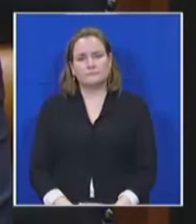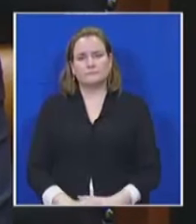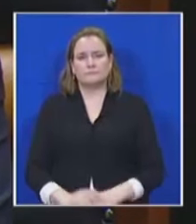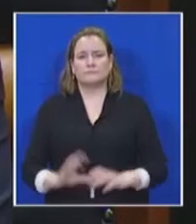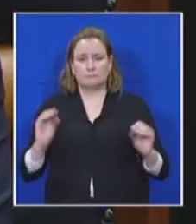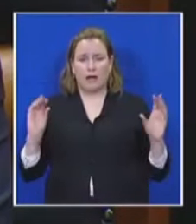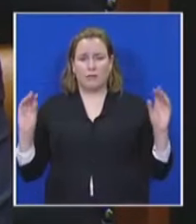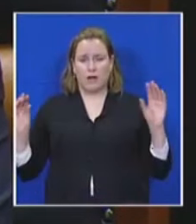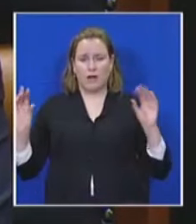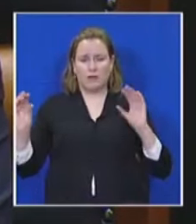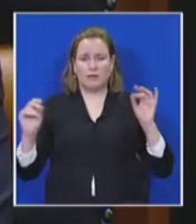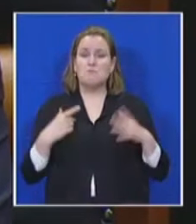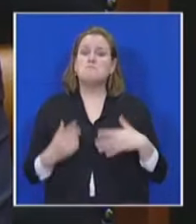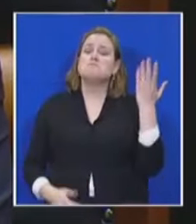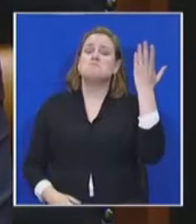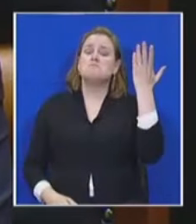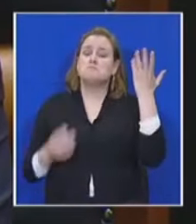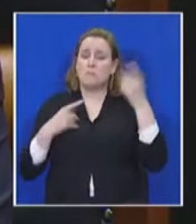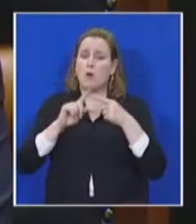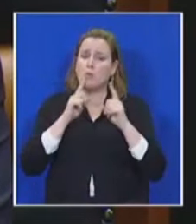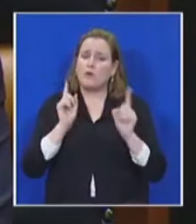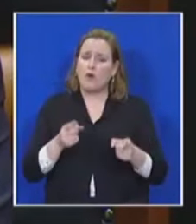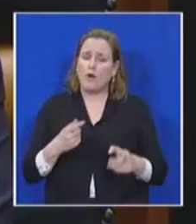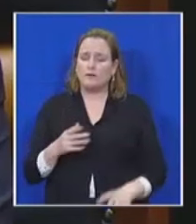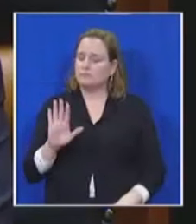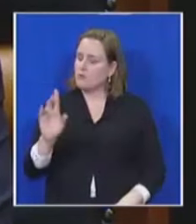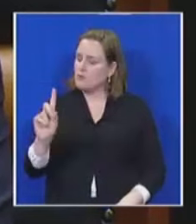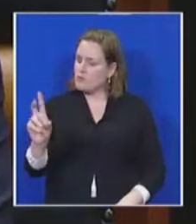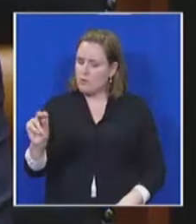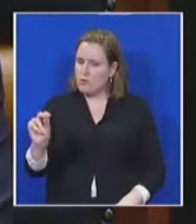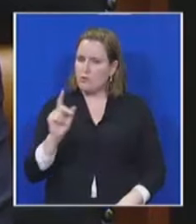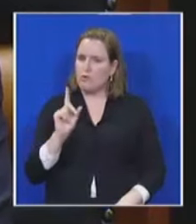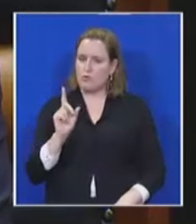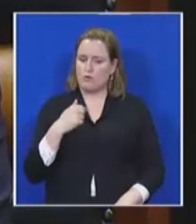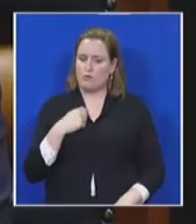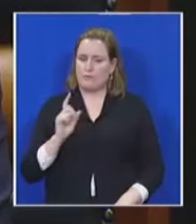No point of order, sir. No, let me finish here. Now, there's some